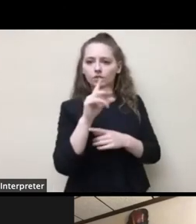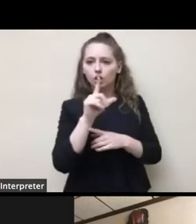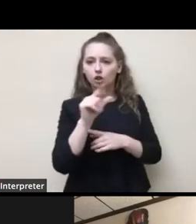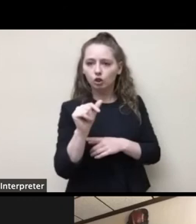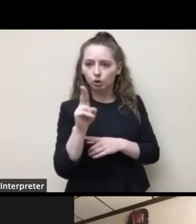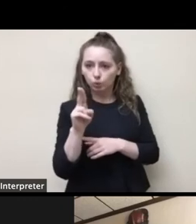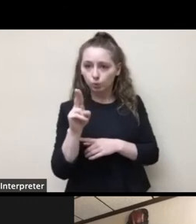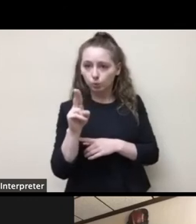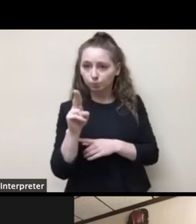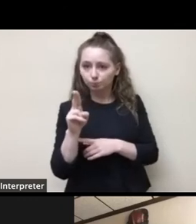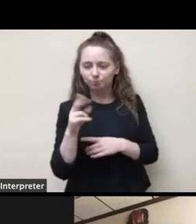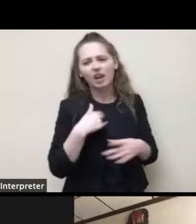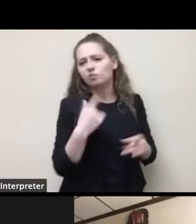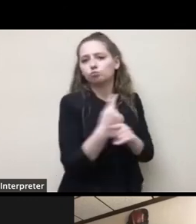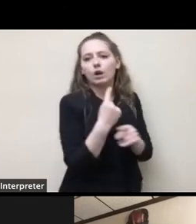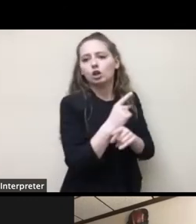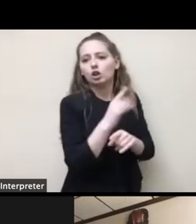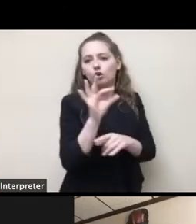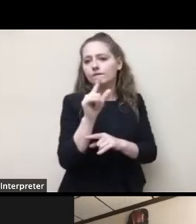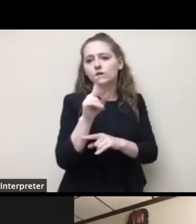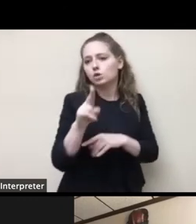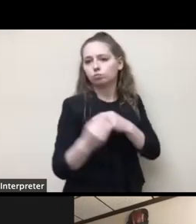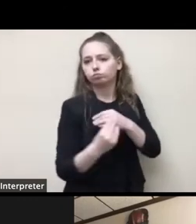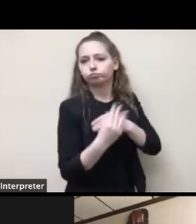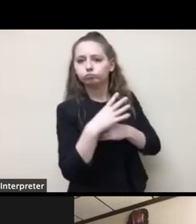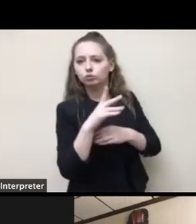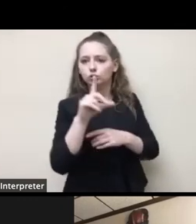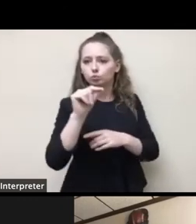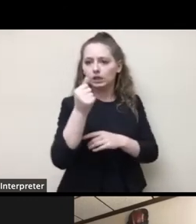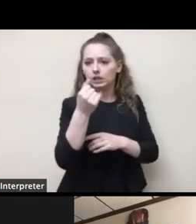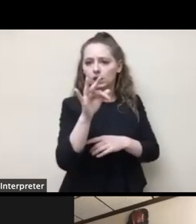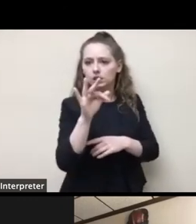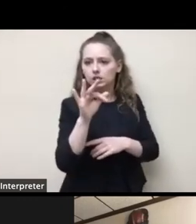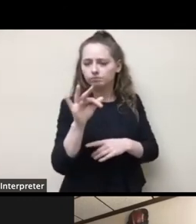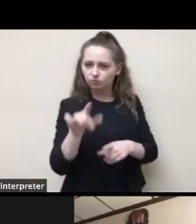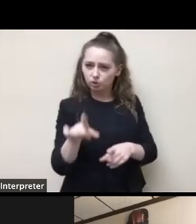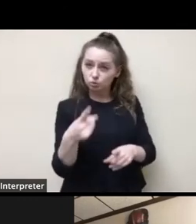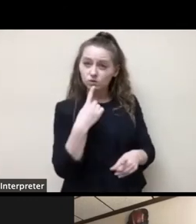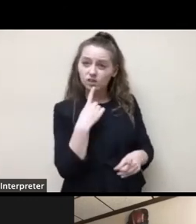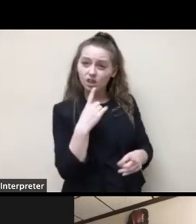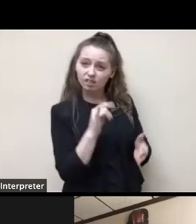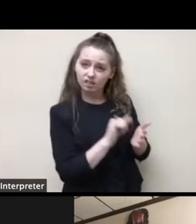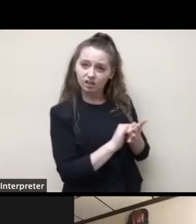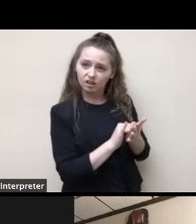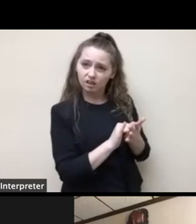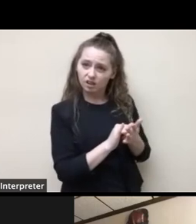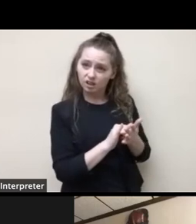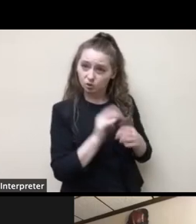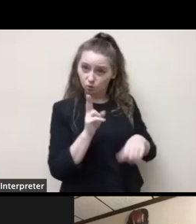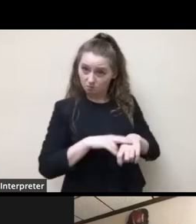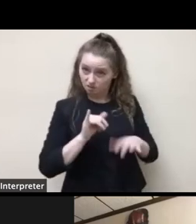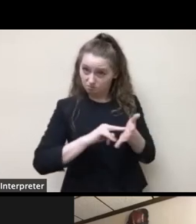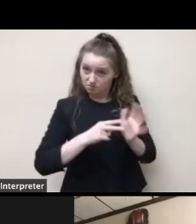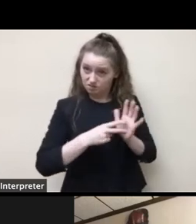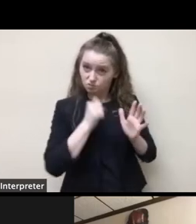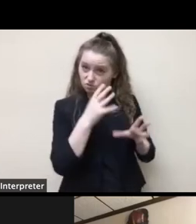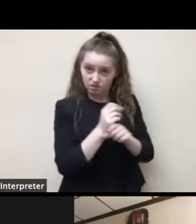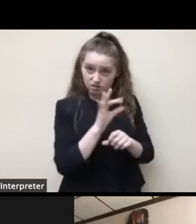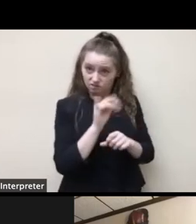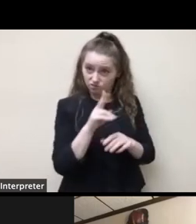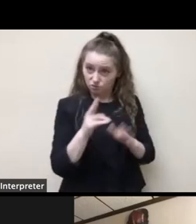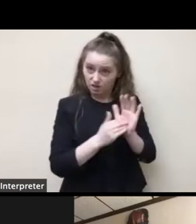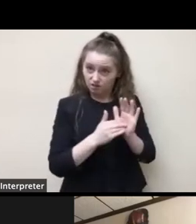let's say I get the regular flu in 2019, are you saying that usually that means I probably won't get the flu again for at least a